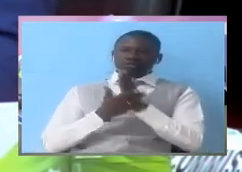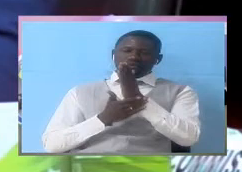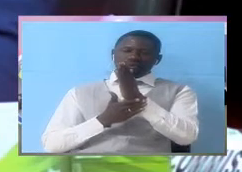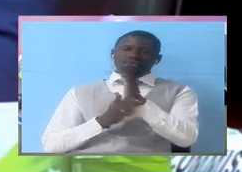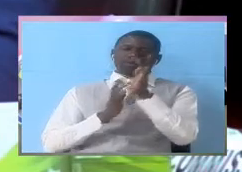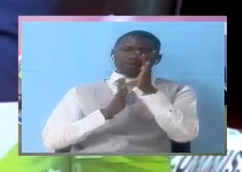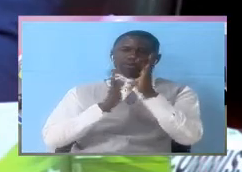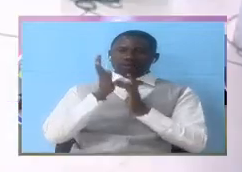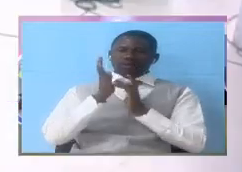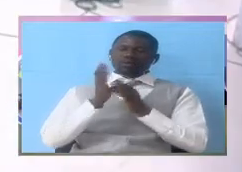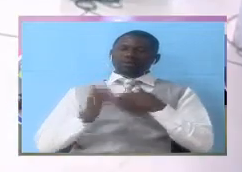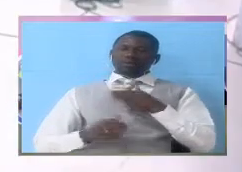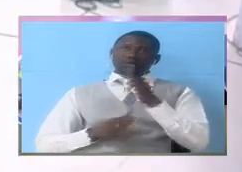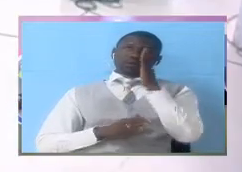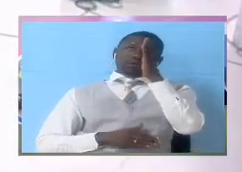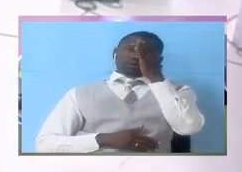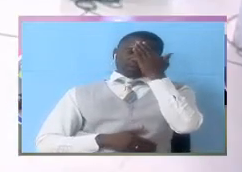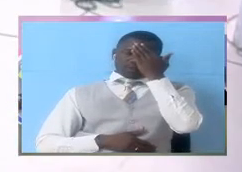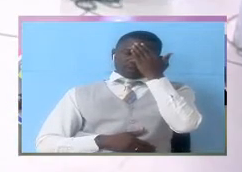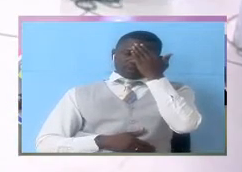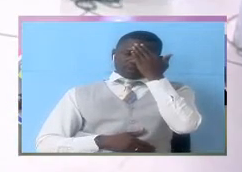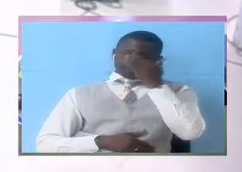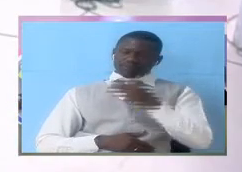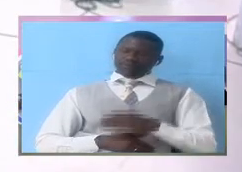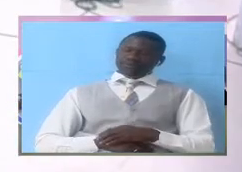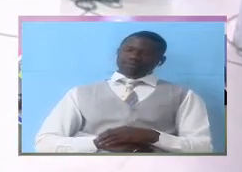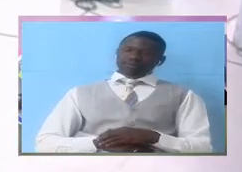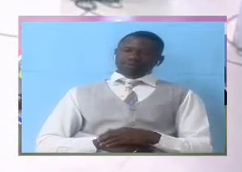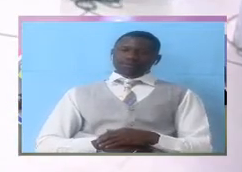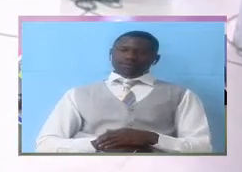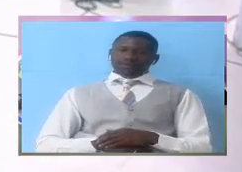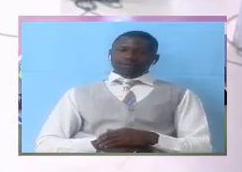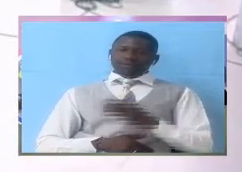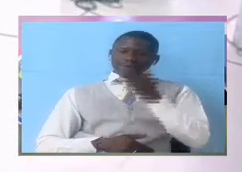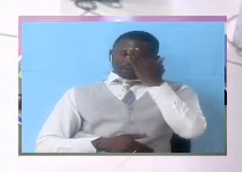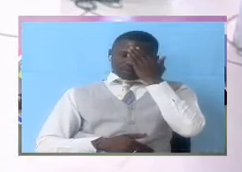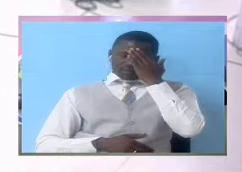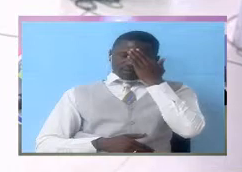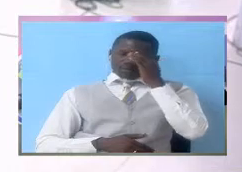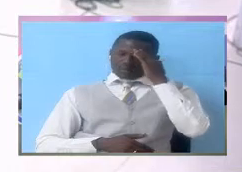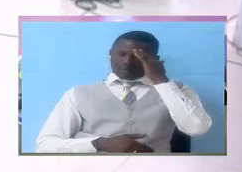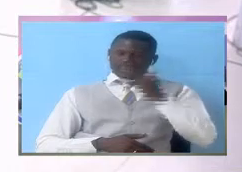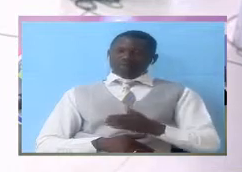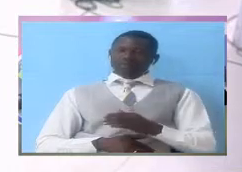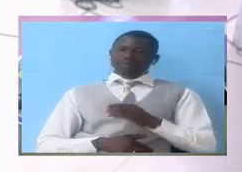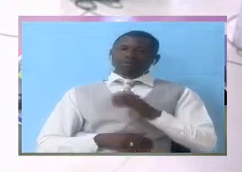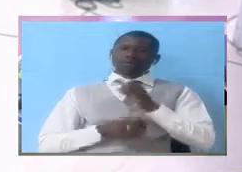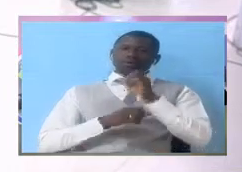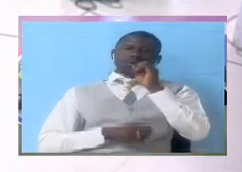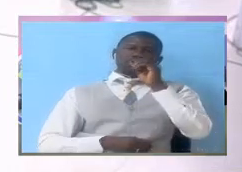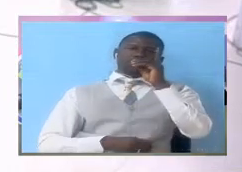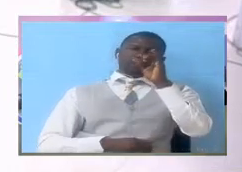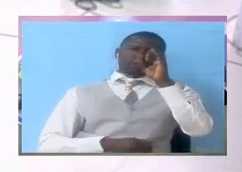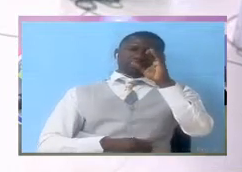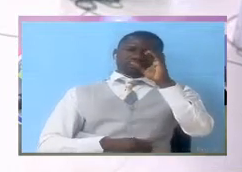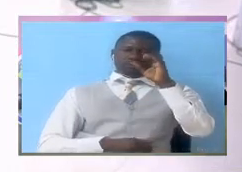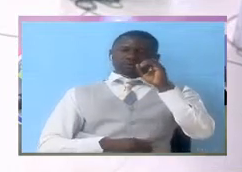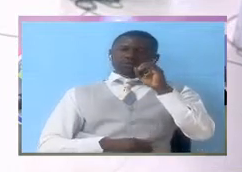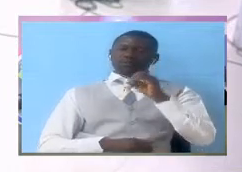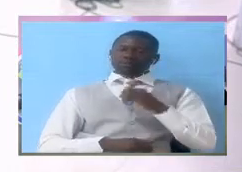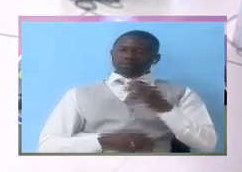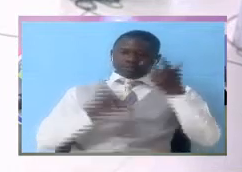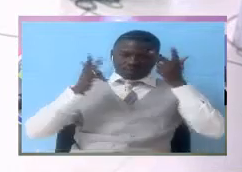Lord. Amen. Amen. Thank you very much, Bishop Odiko. Councillor, I believe we're continuing with our witness